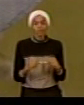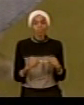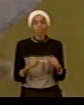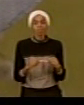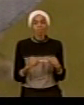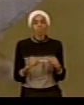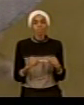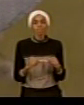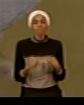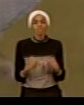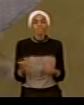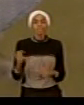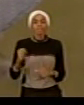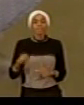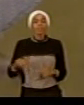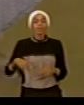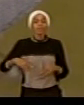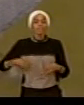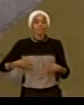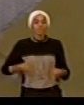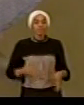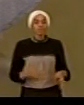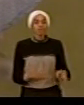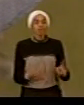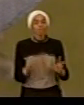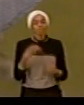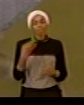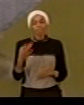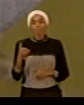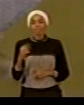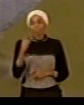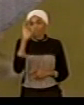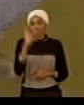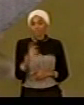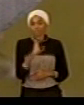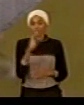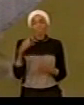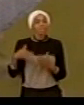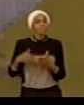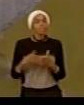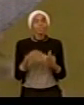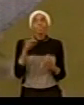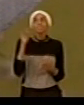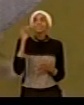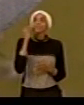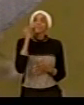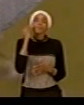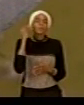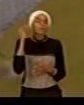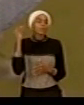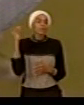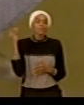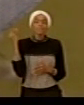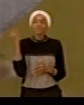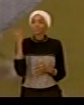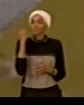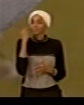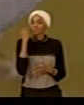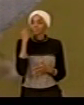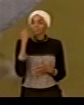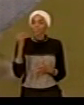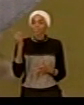go. The way of the cross leads home,